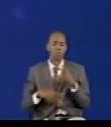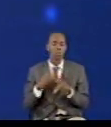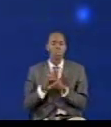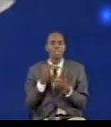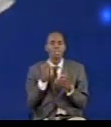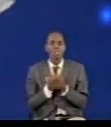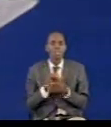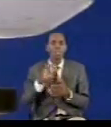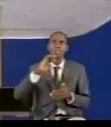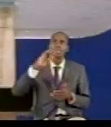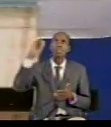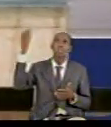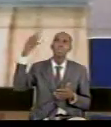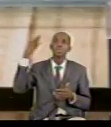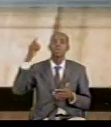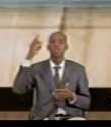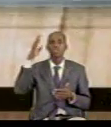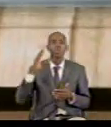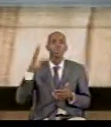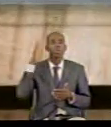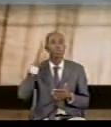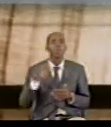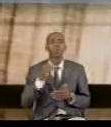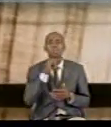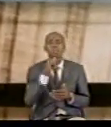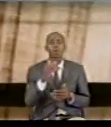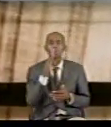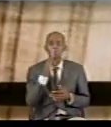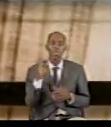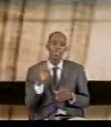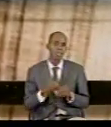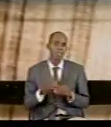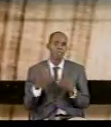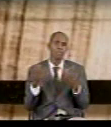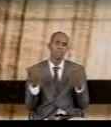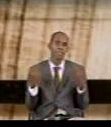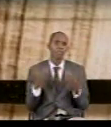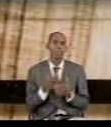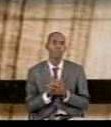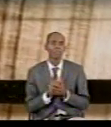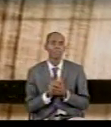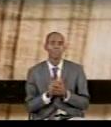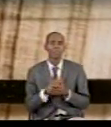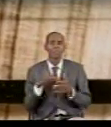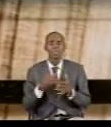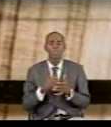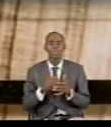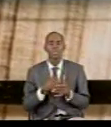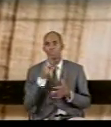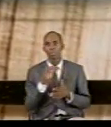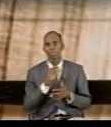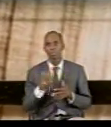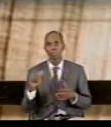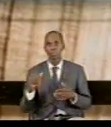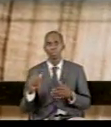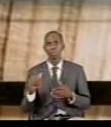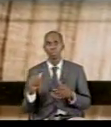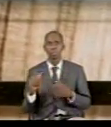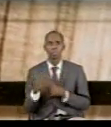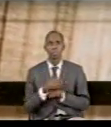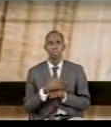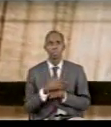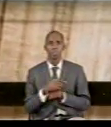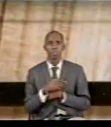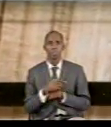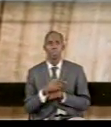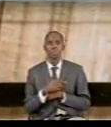of God will not be in vain. It's in vain when you do not deny